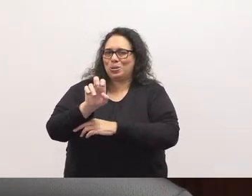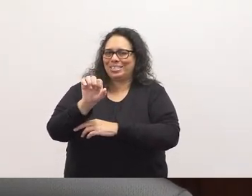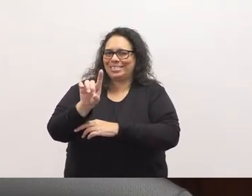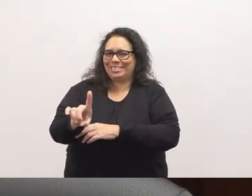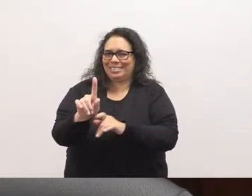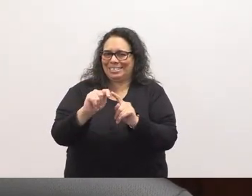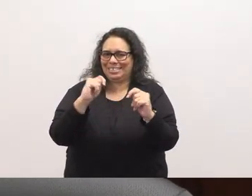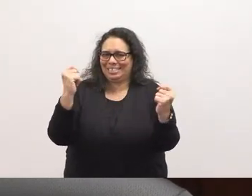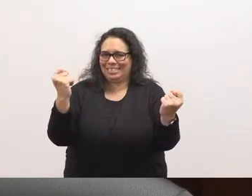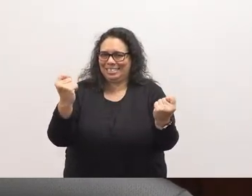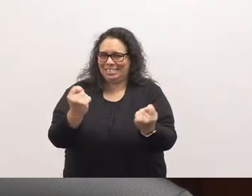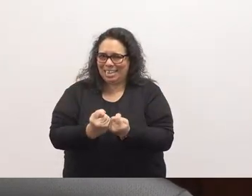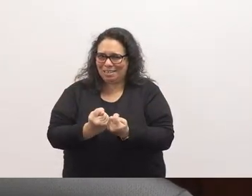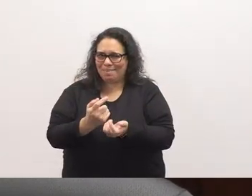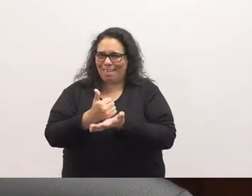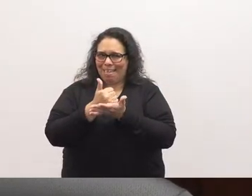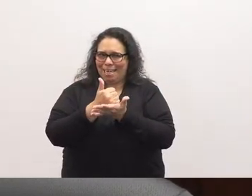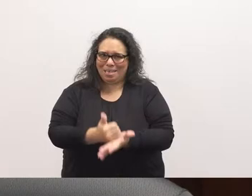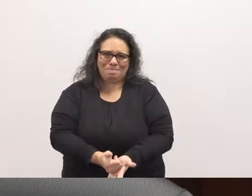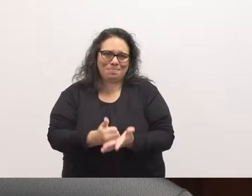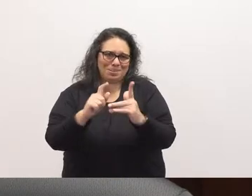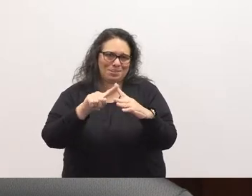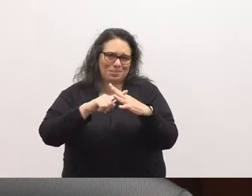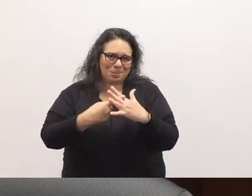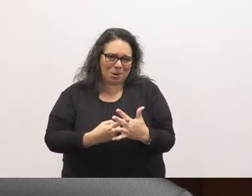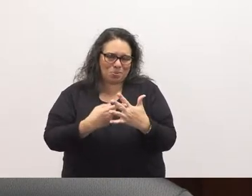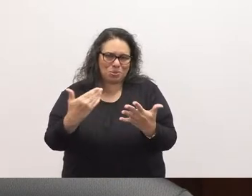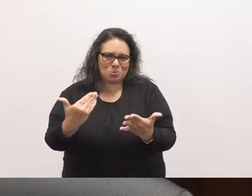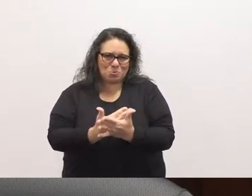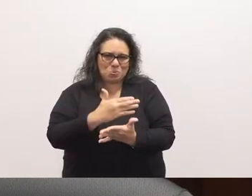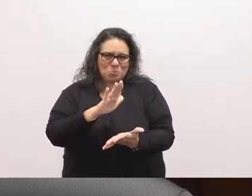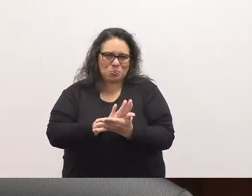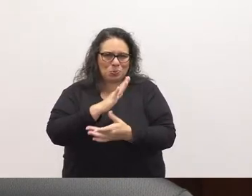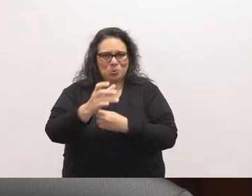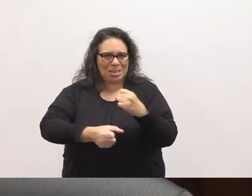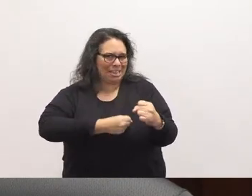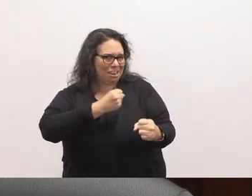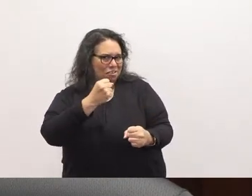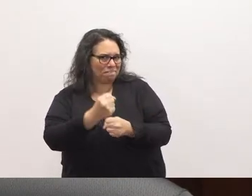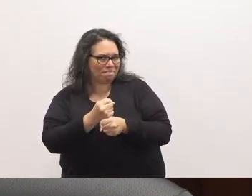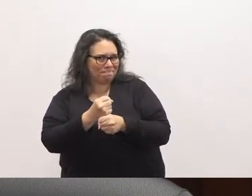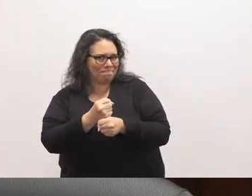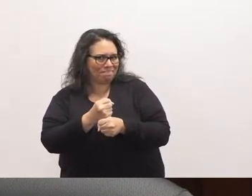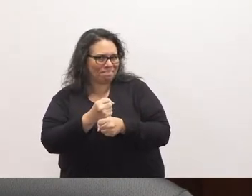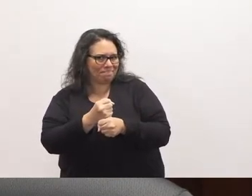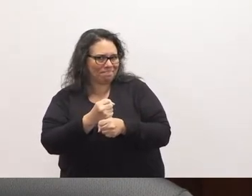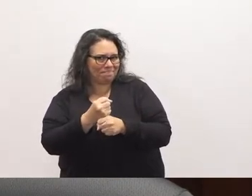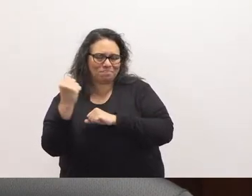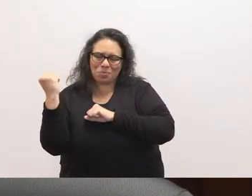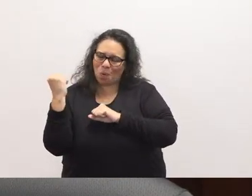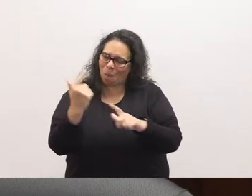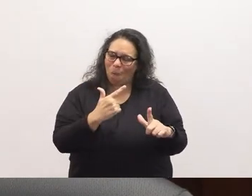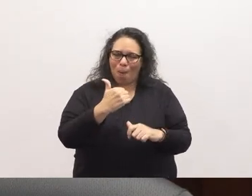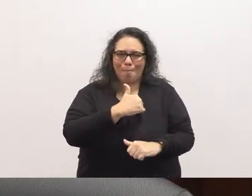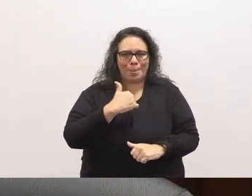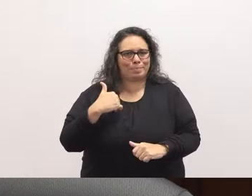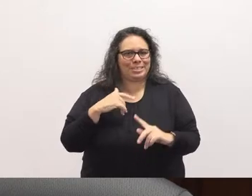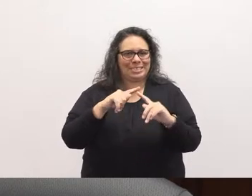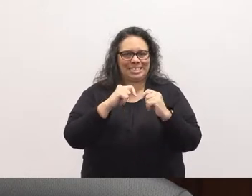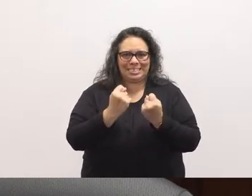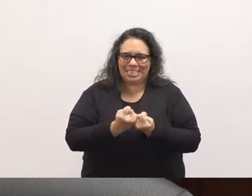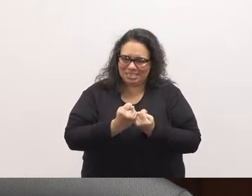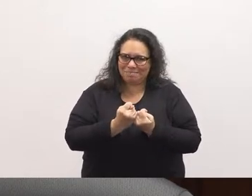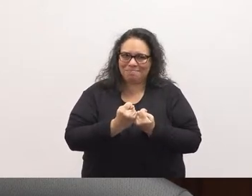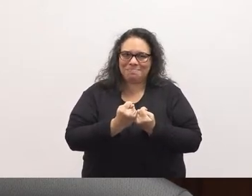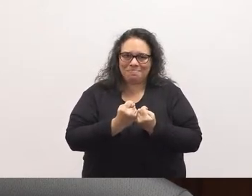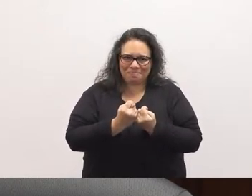us started with this new school year. Every single member of the team, by all